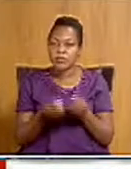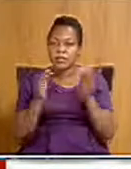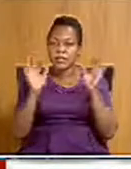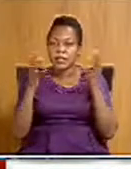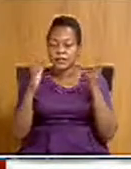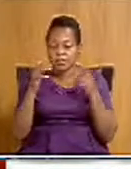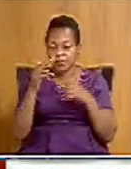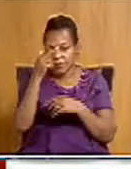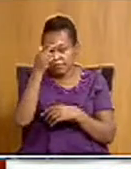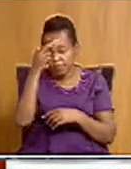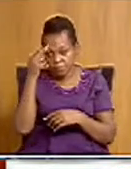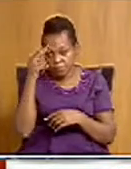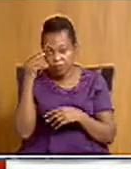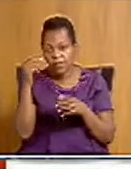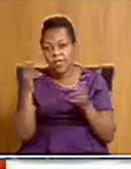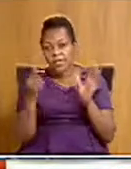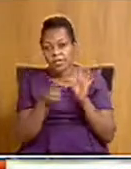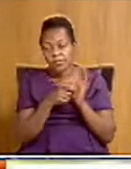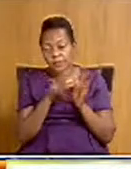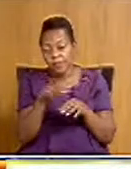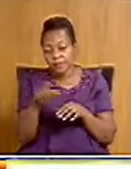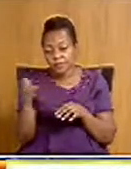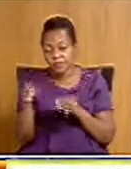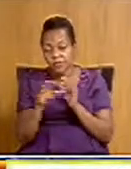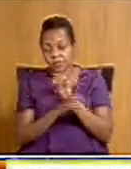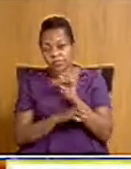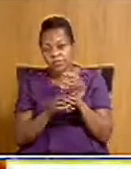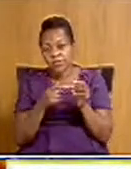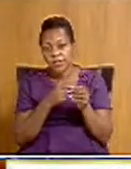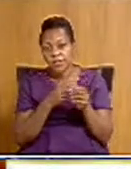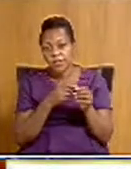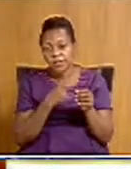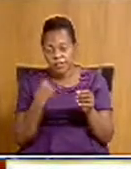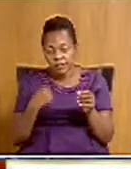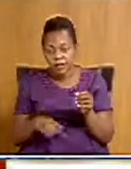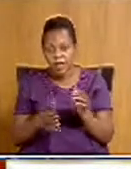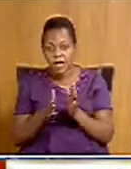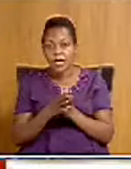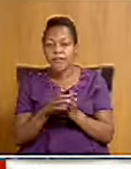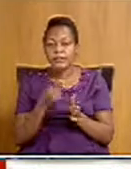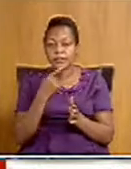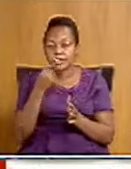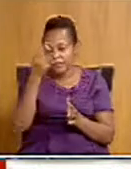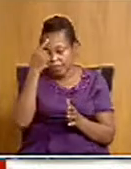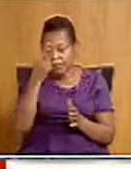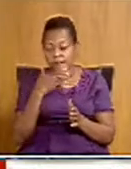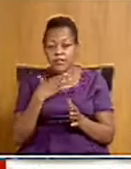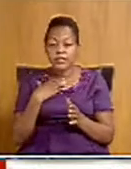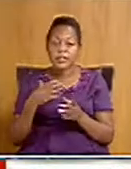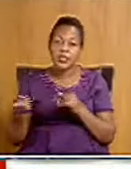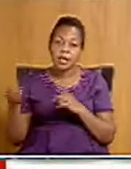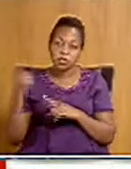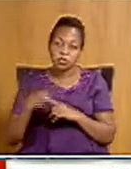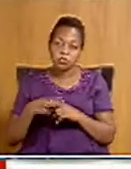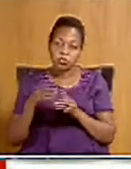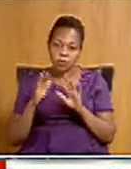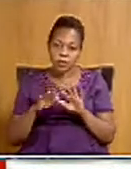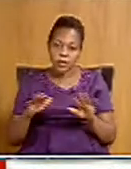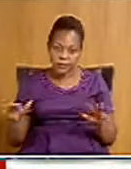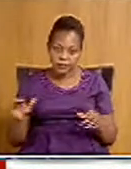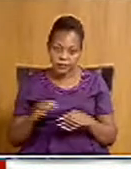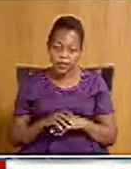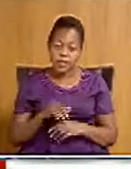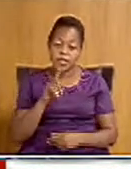reason that even bigger countries like China and India still need additional markets.